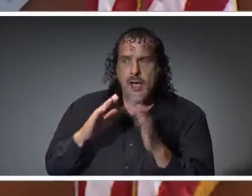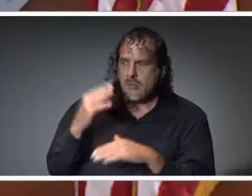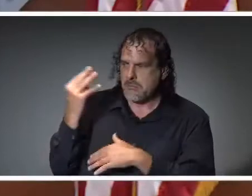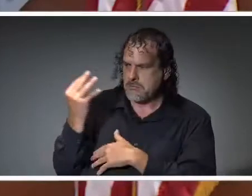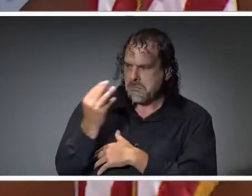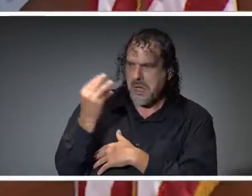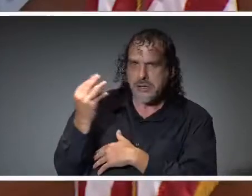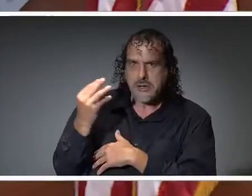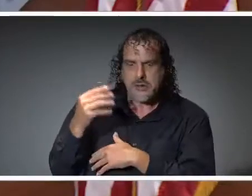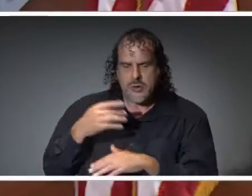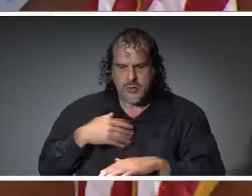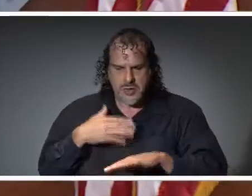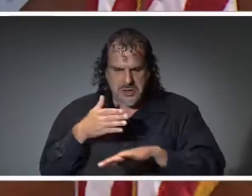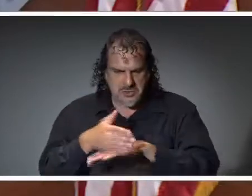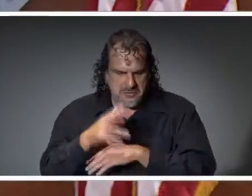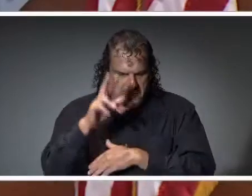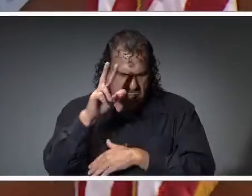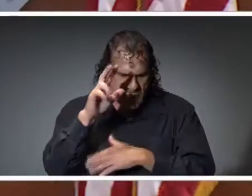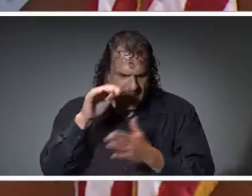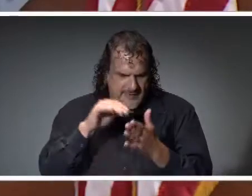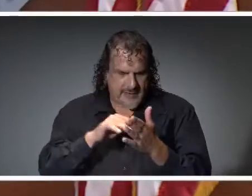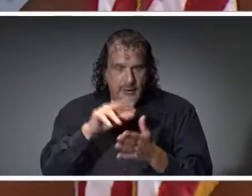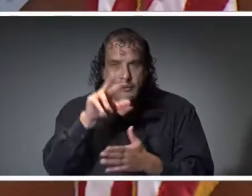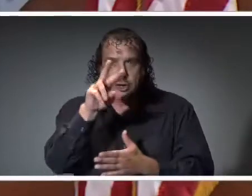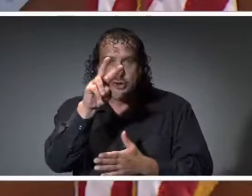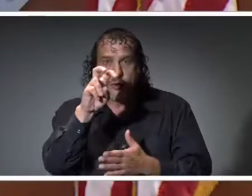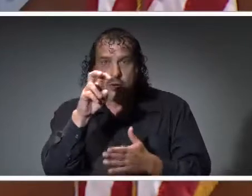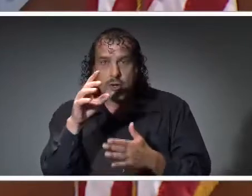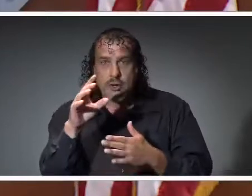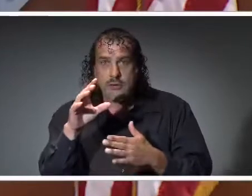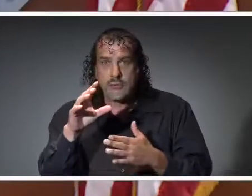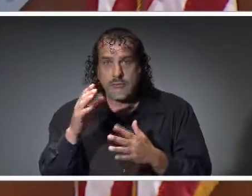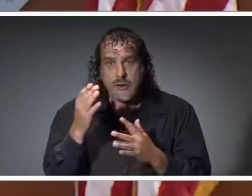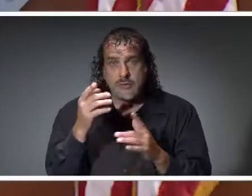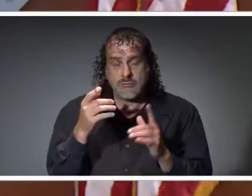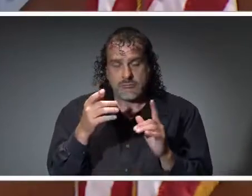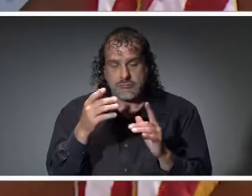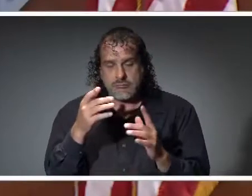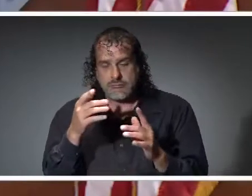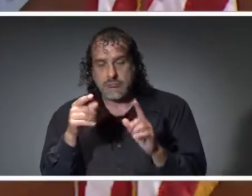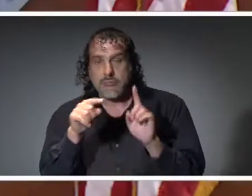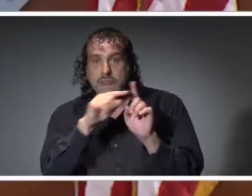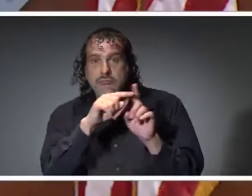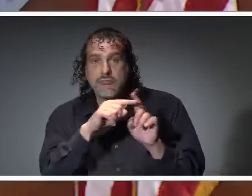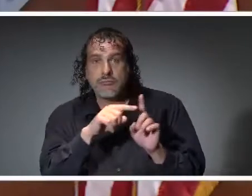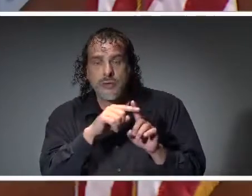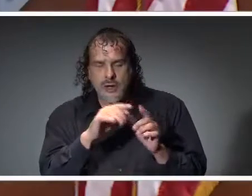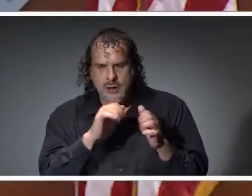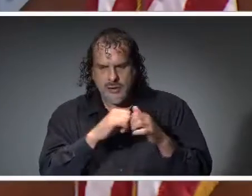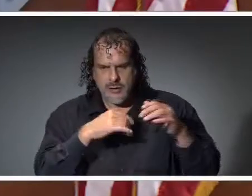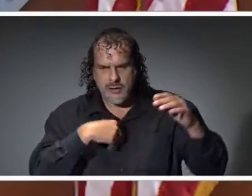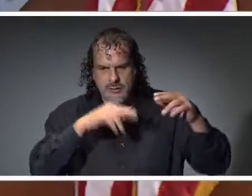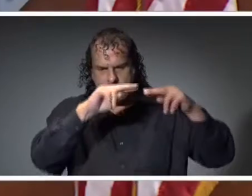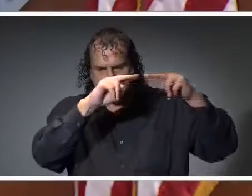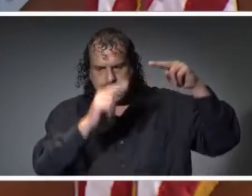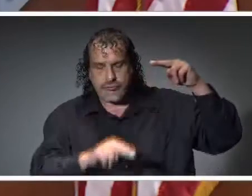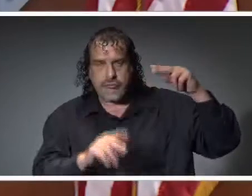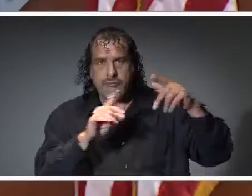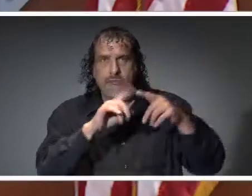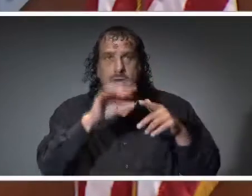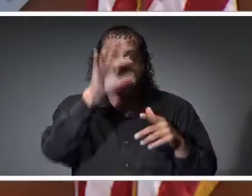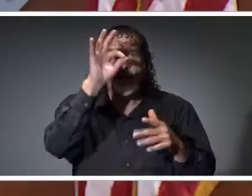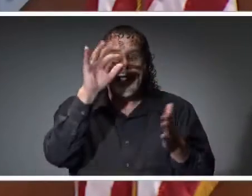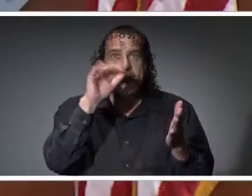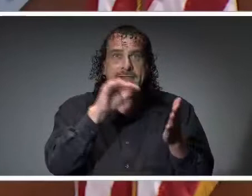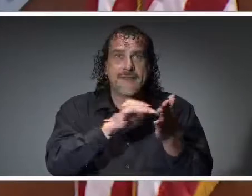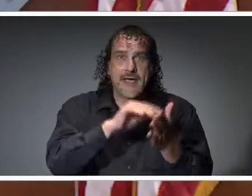a little over 3,200 cases. That's down from a peak of 9,300 cases,